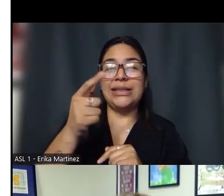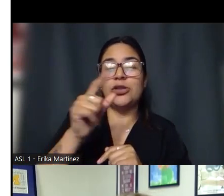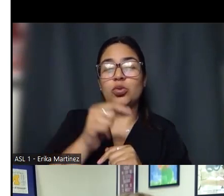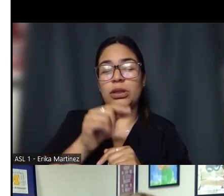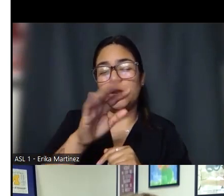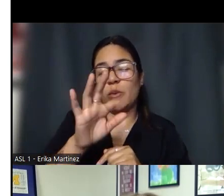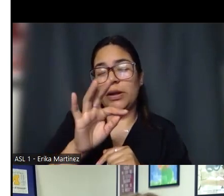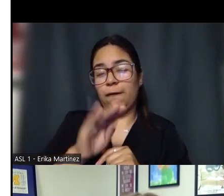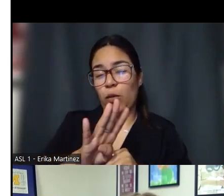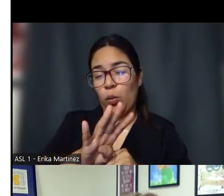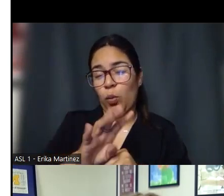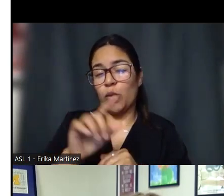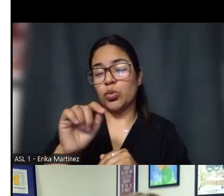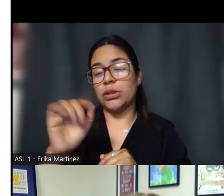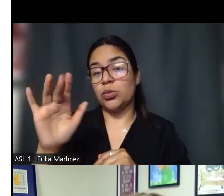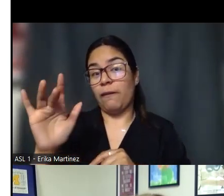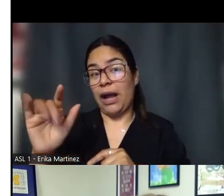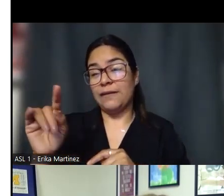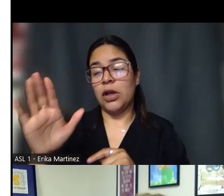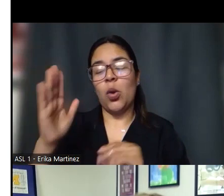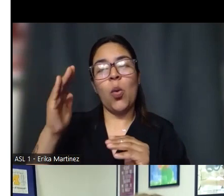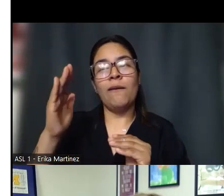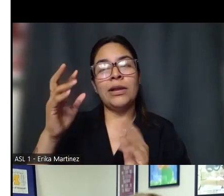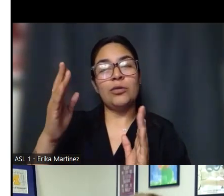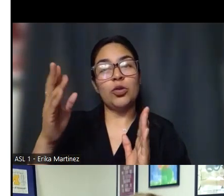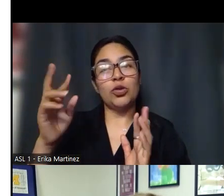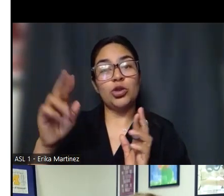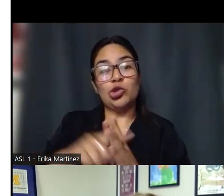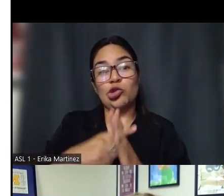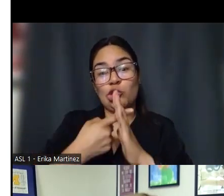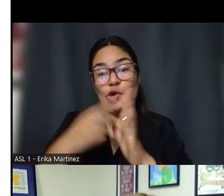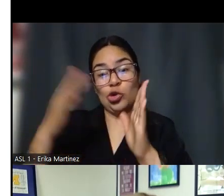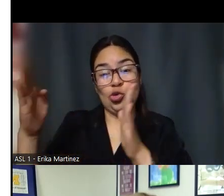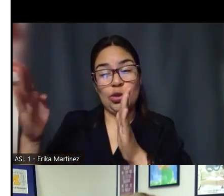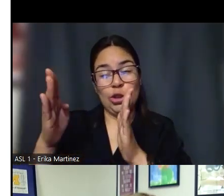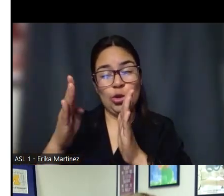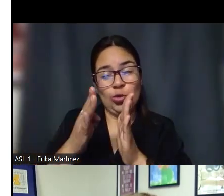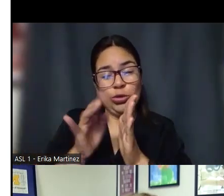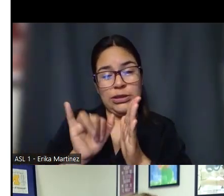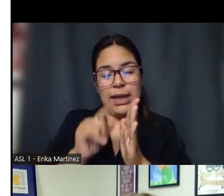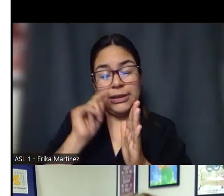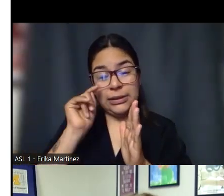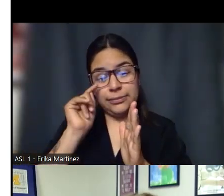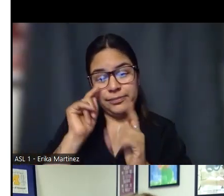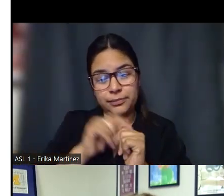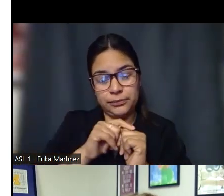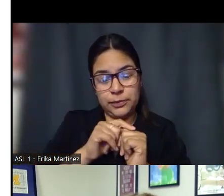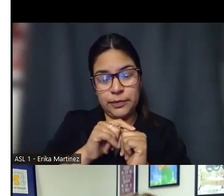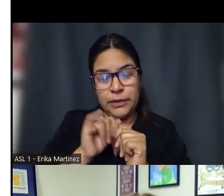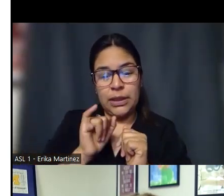2024-25. So no programs will be impacted. The soonest programs would be impacted would be